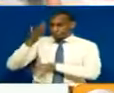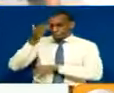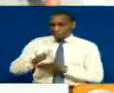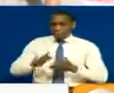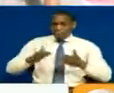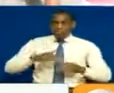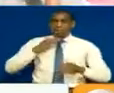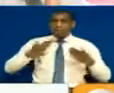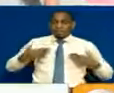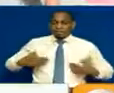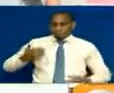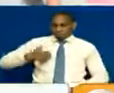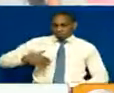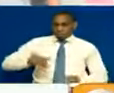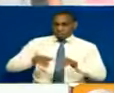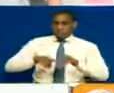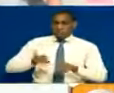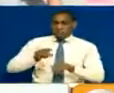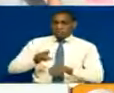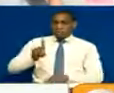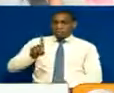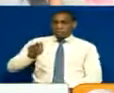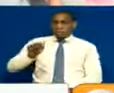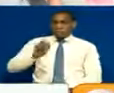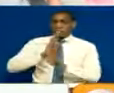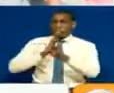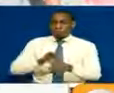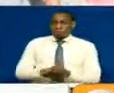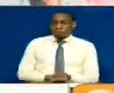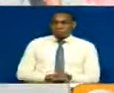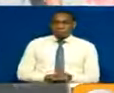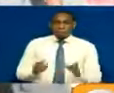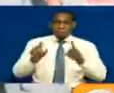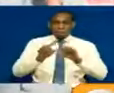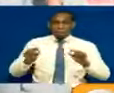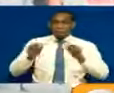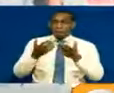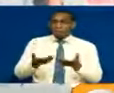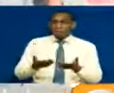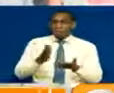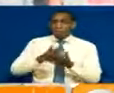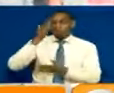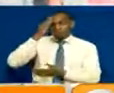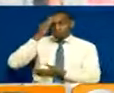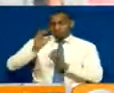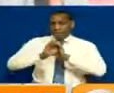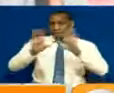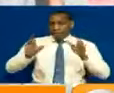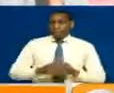to the autopsy and awaiting of DNA results. Kwa njia ya uzito, ndio ijulikane kwa